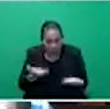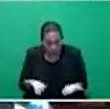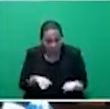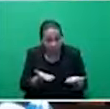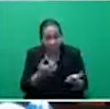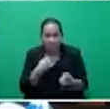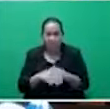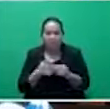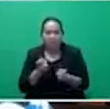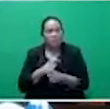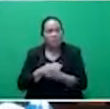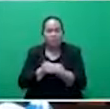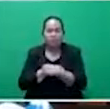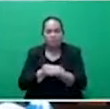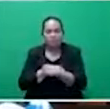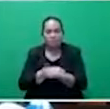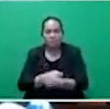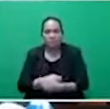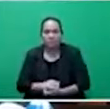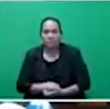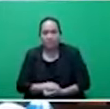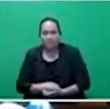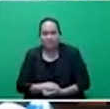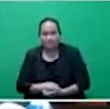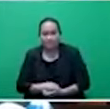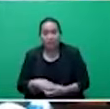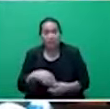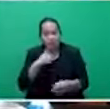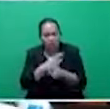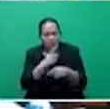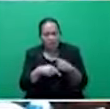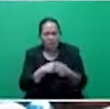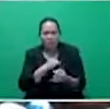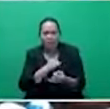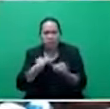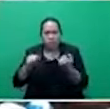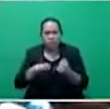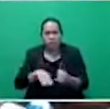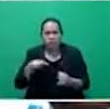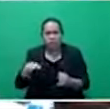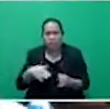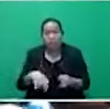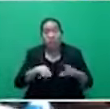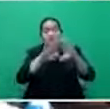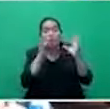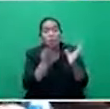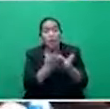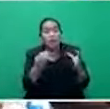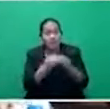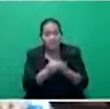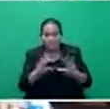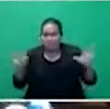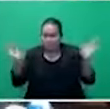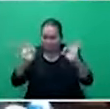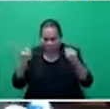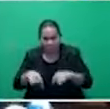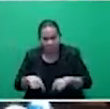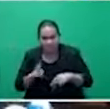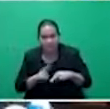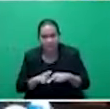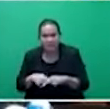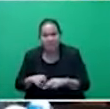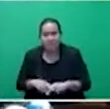won't change. Mr. Speaker, sir, they talked about extreme poverty. Extreme poverty is defined by the World Bank is almost non-existent in Fiji. Abject